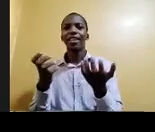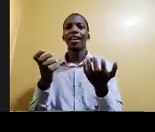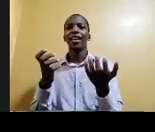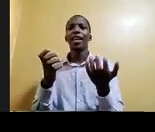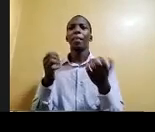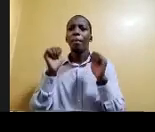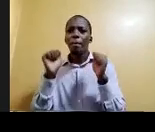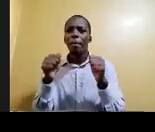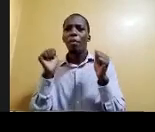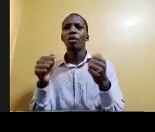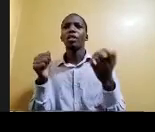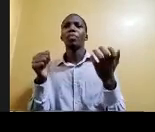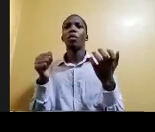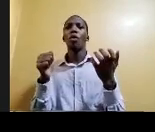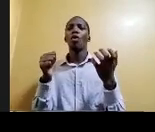be able to detect